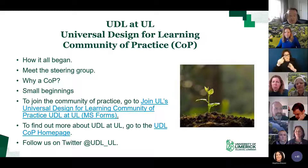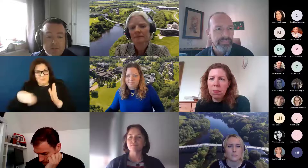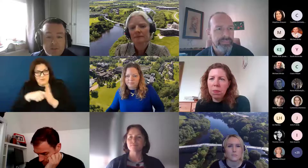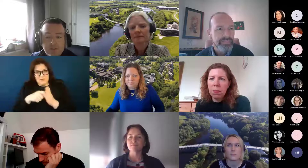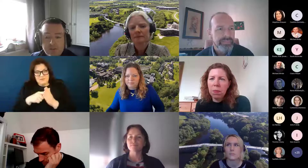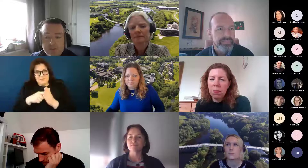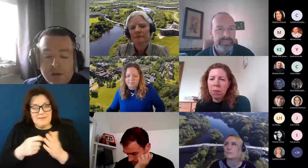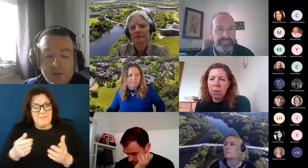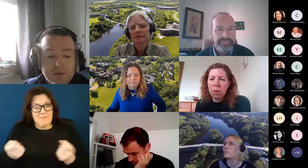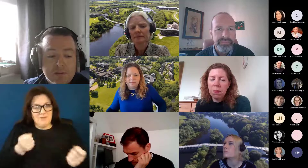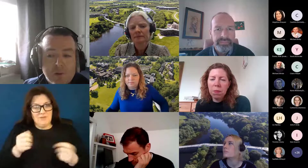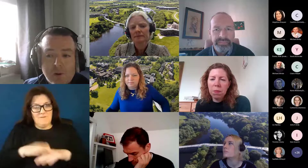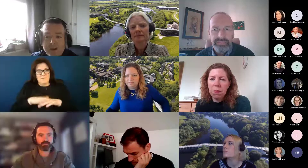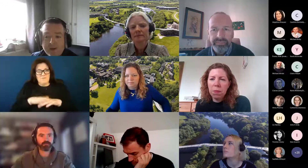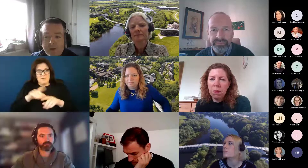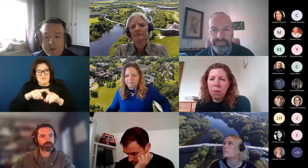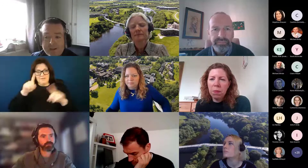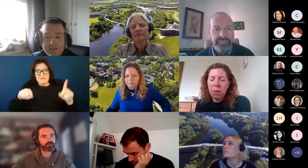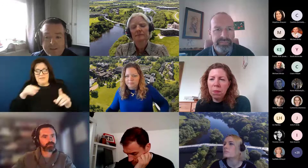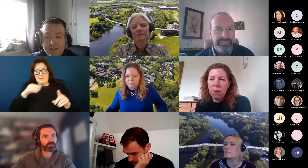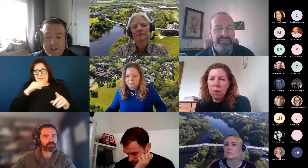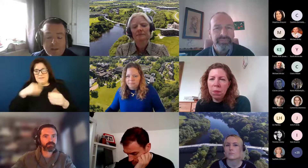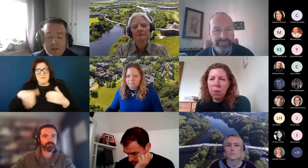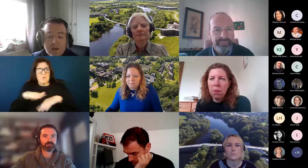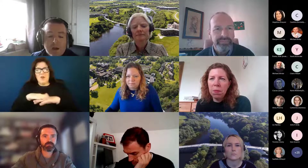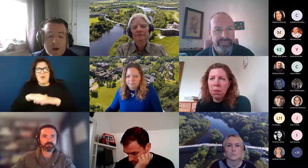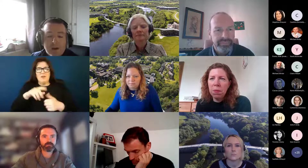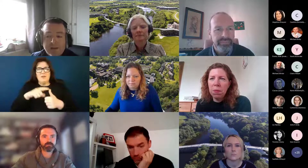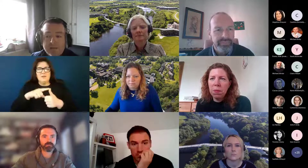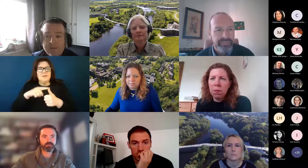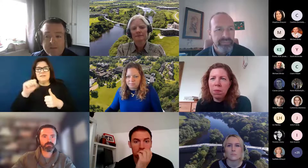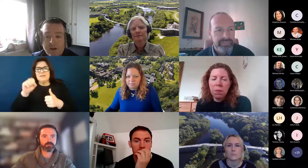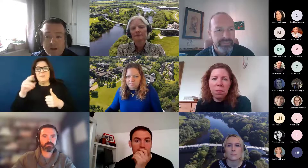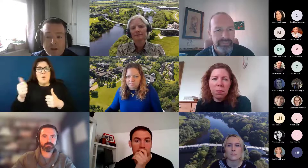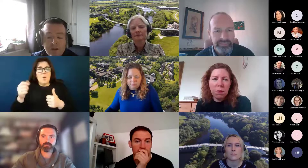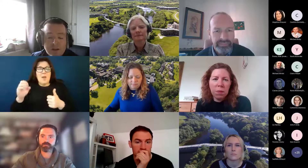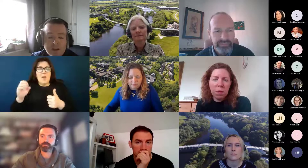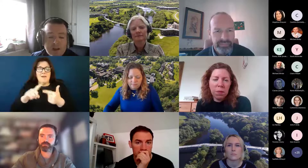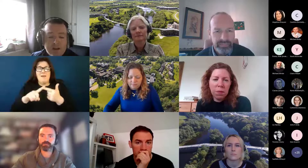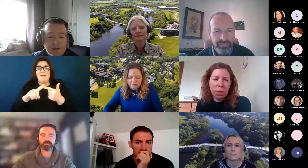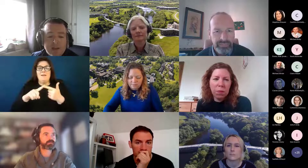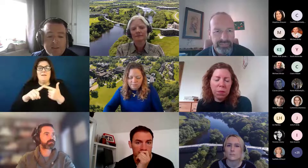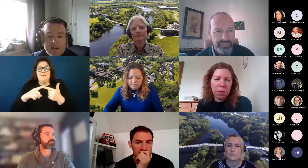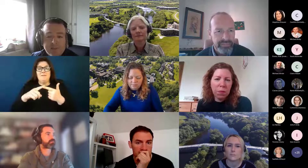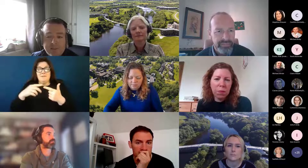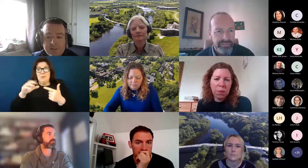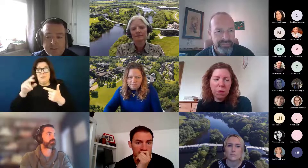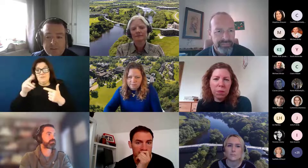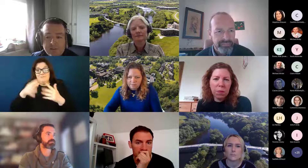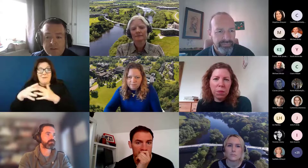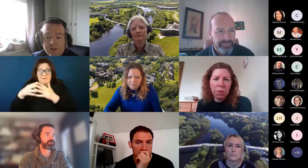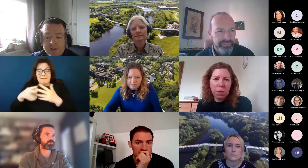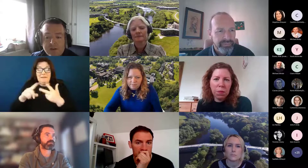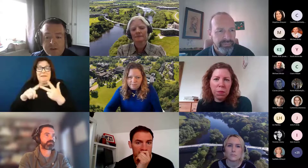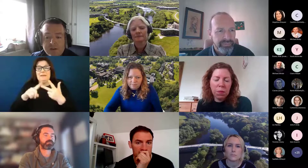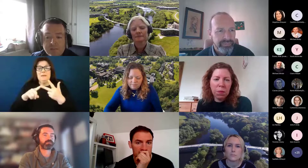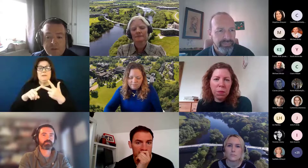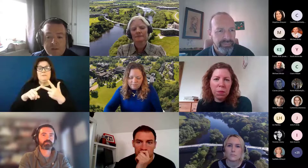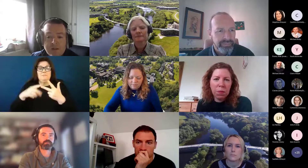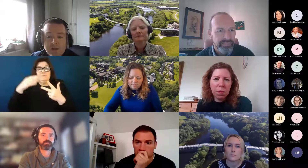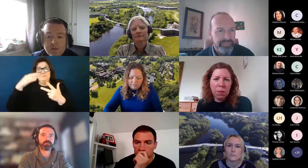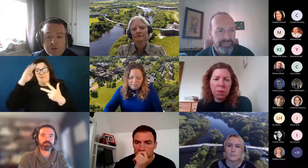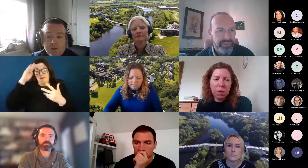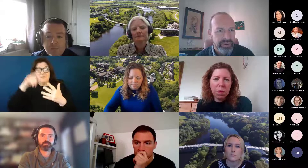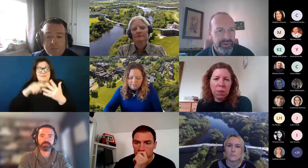of settings and jurisdictions, including Samoa, the USA, Ireland, Tonga, and in the last 11 years, it's in the United